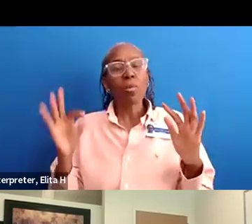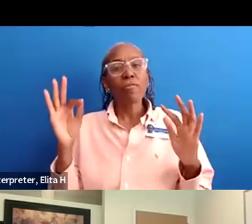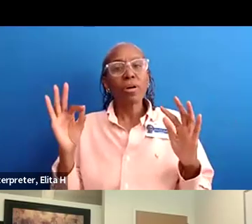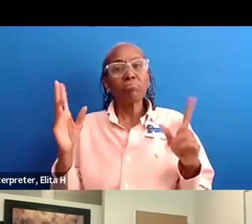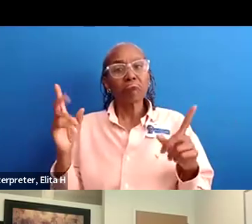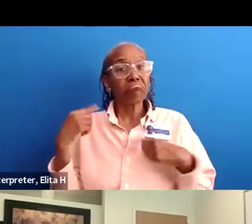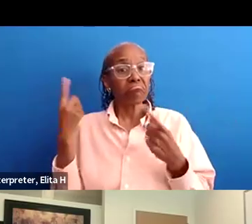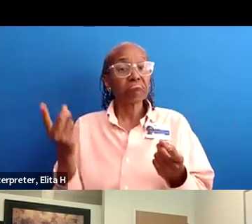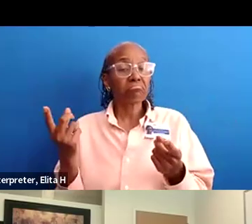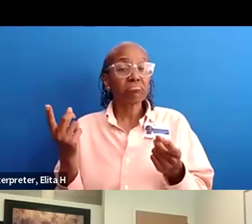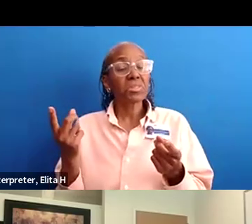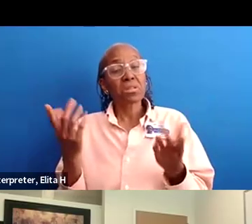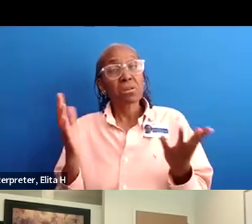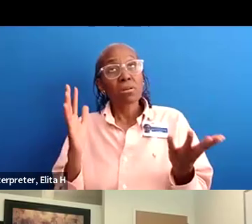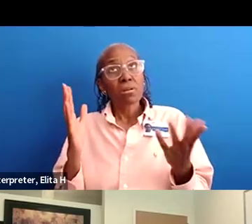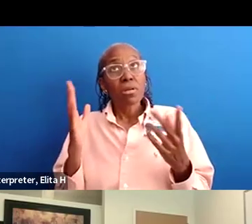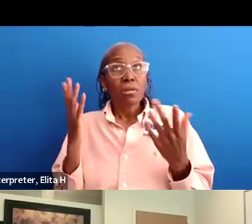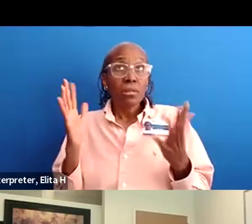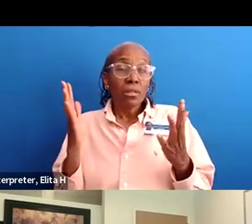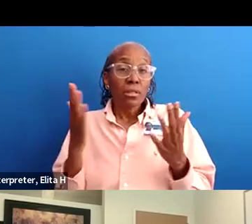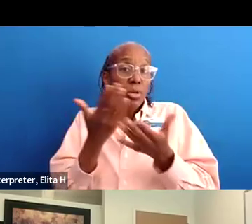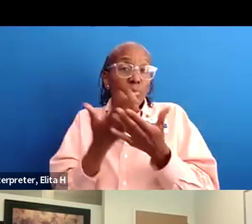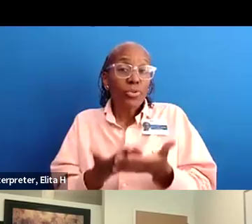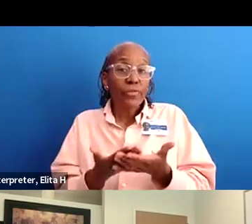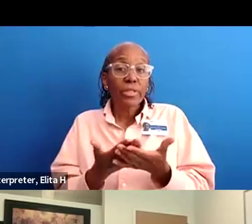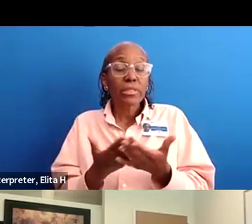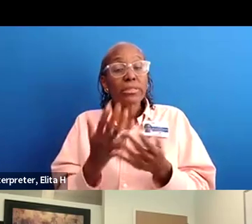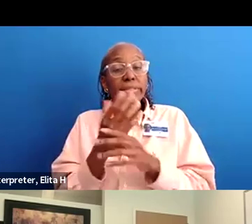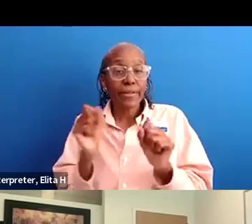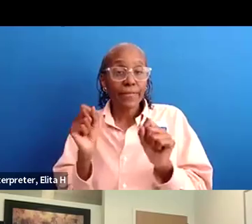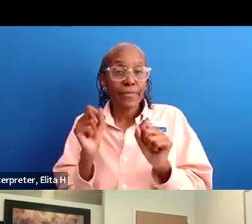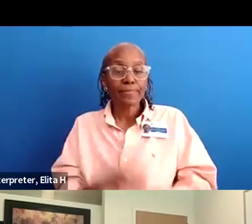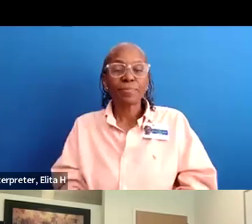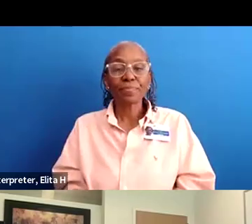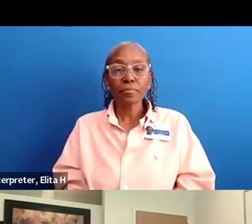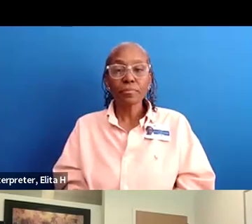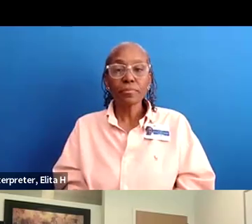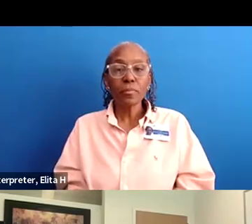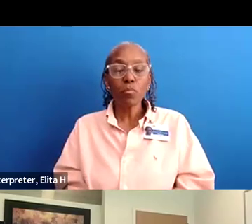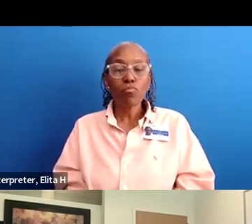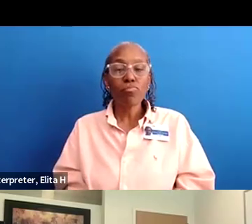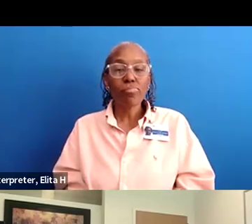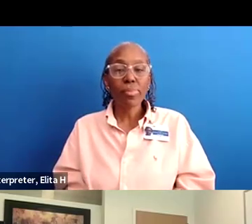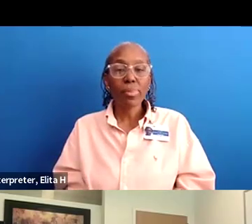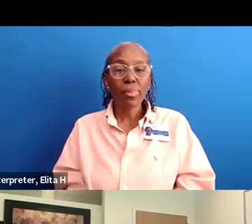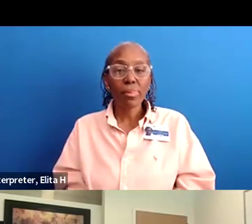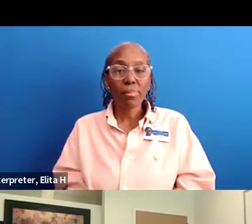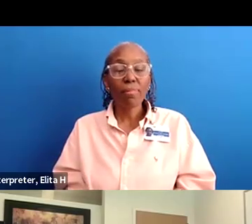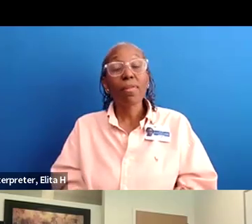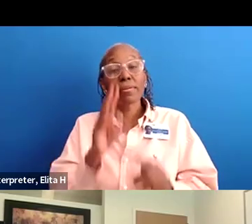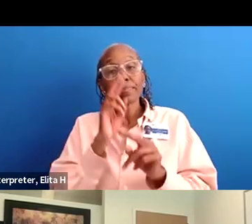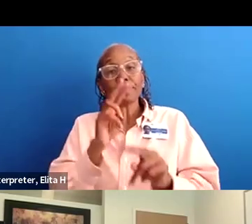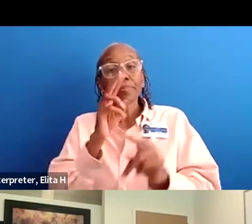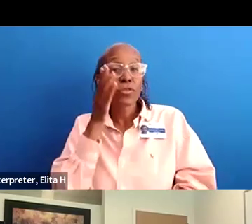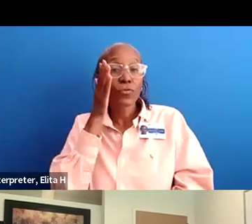they've been at least so far been proven to be safe. I think, as we look to the